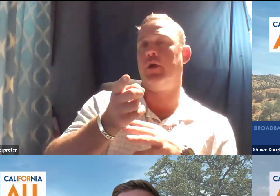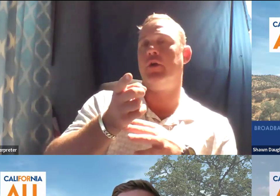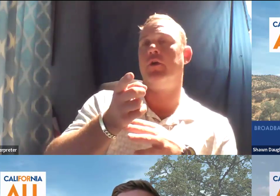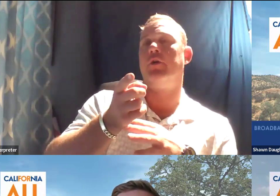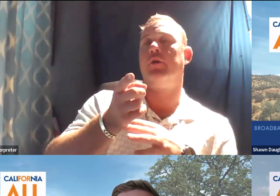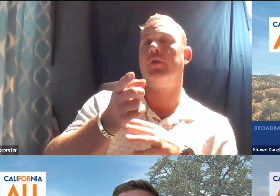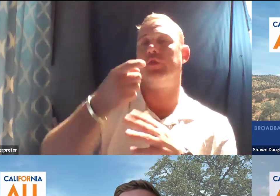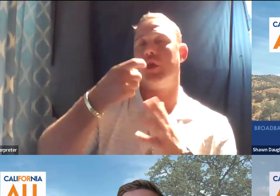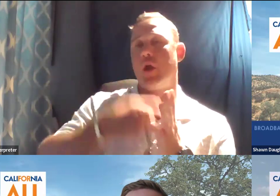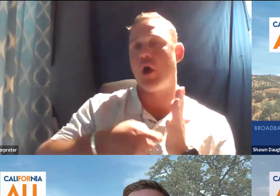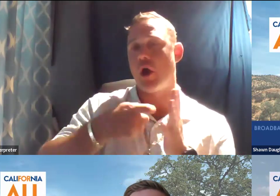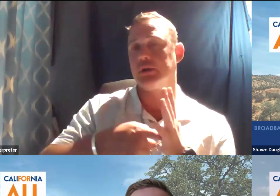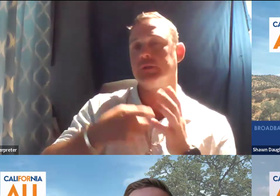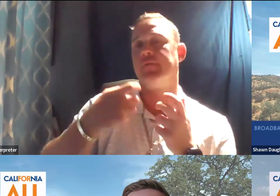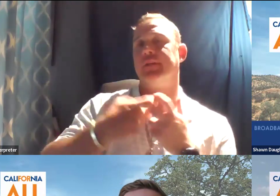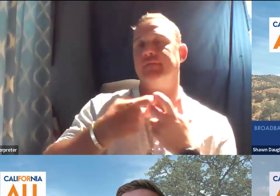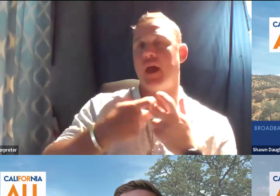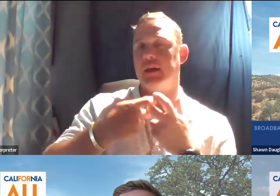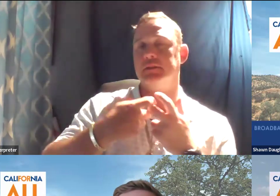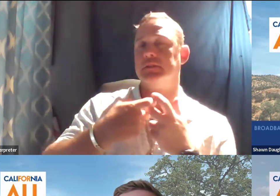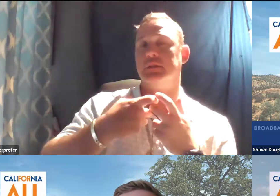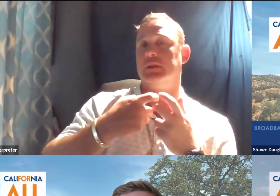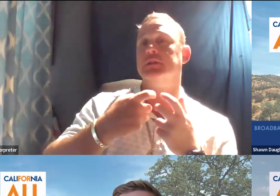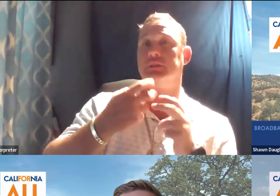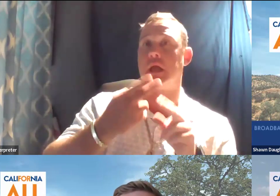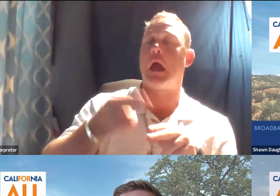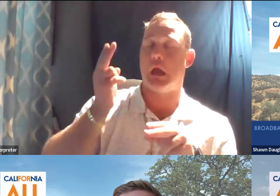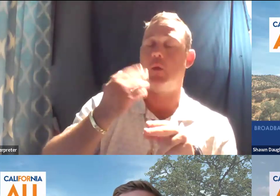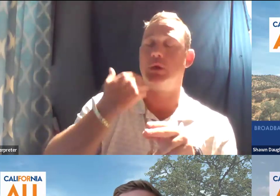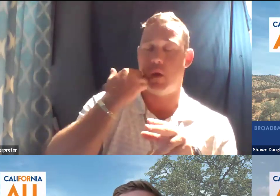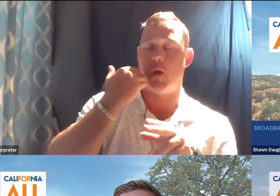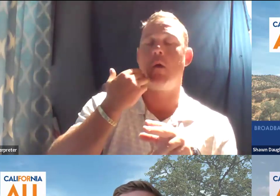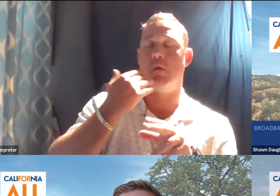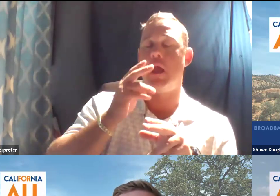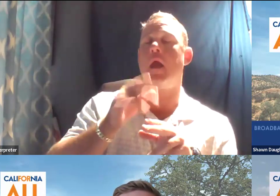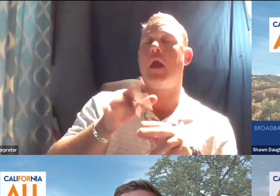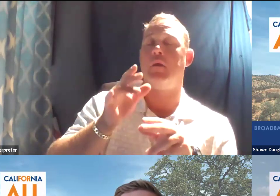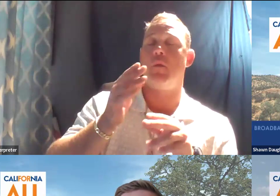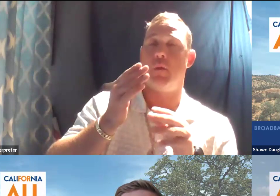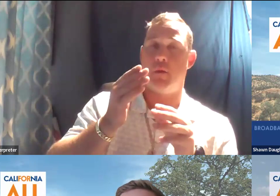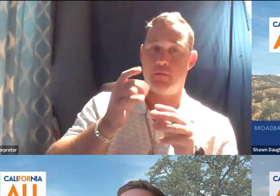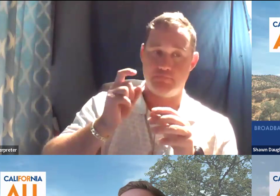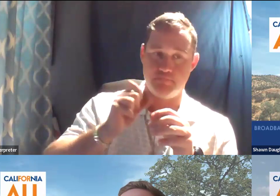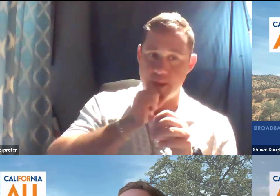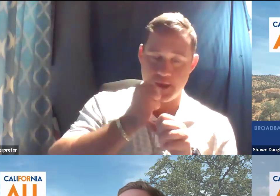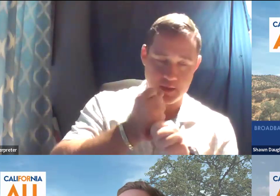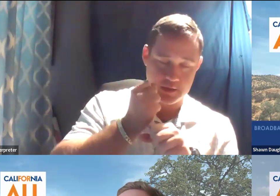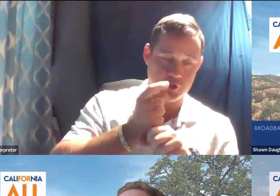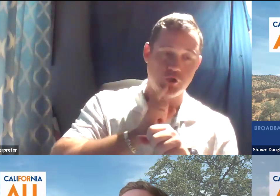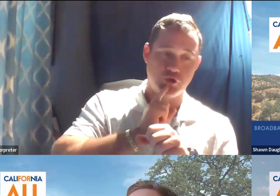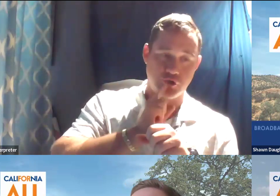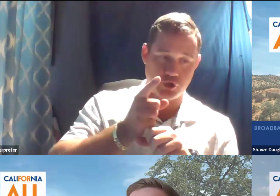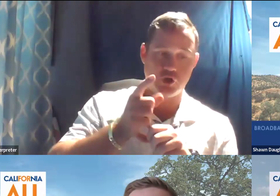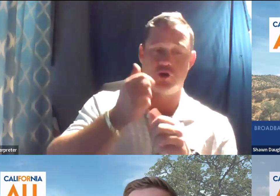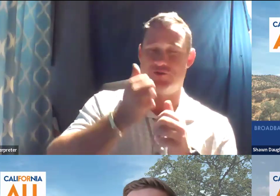the cost of devices is not insignificant, and the variability of need for each of the